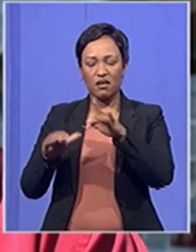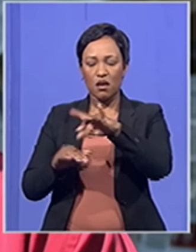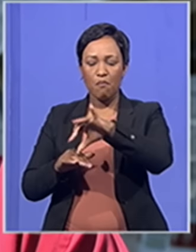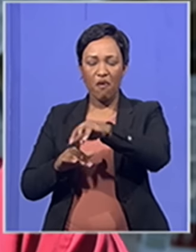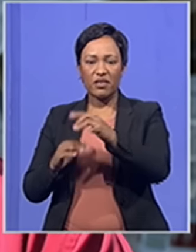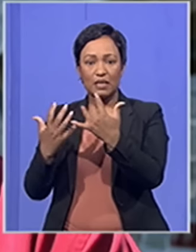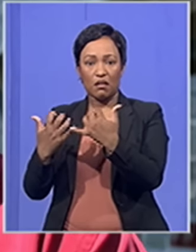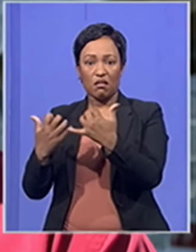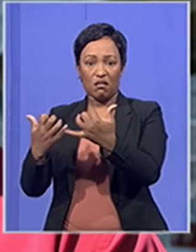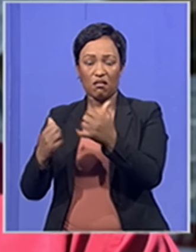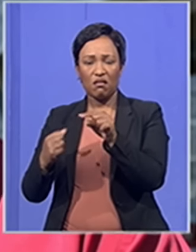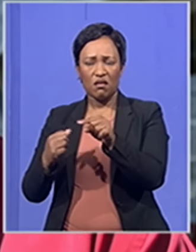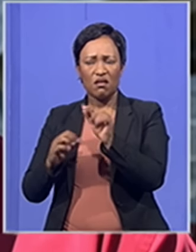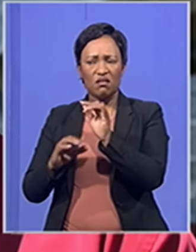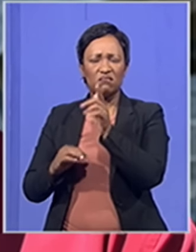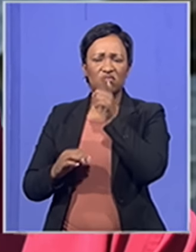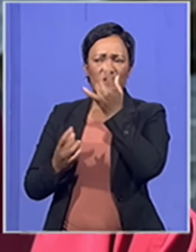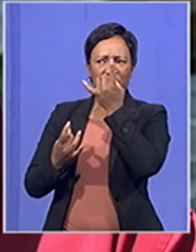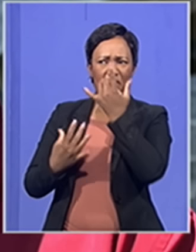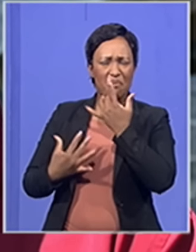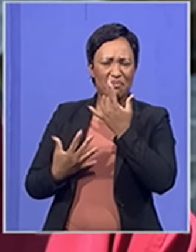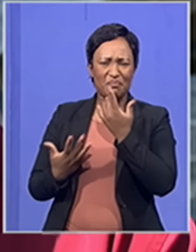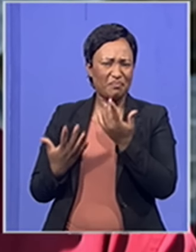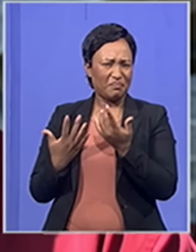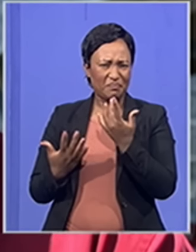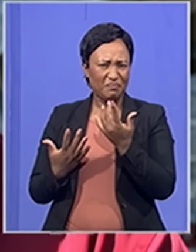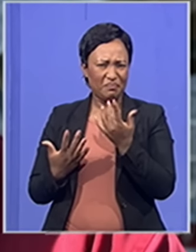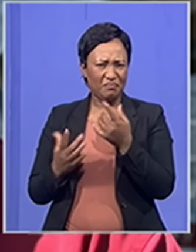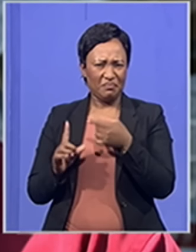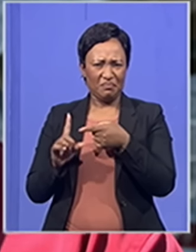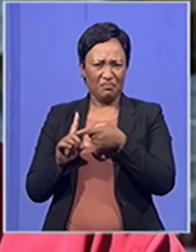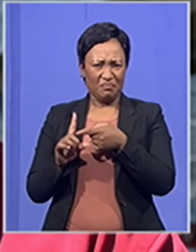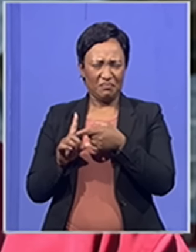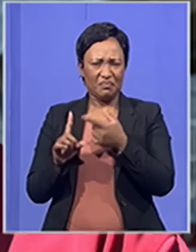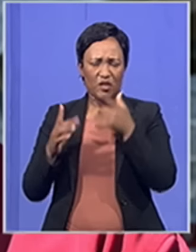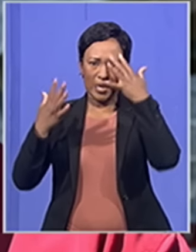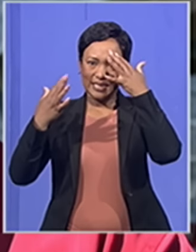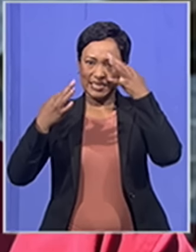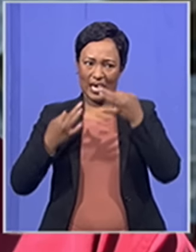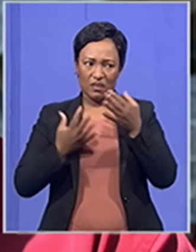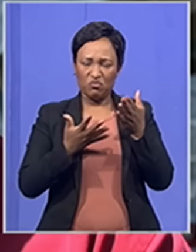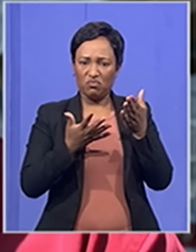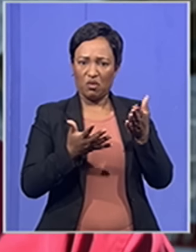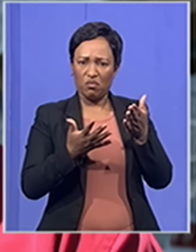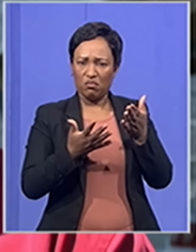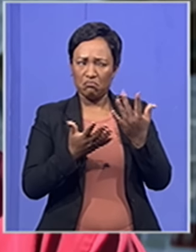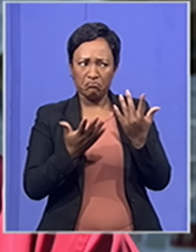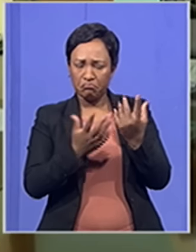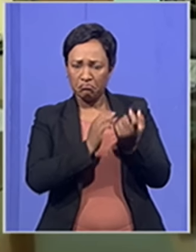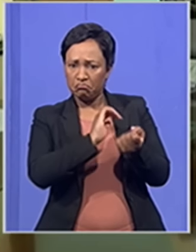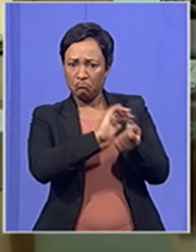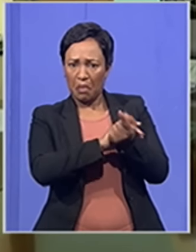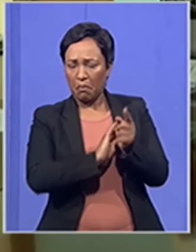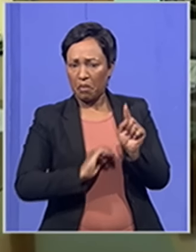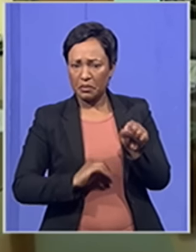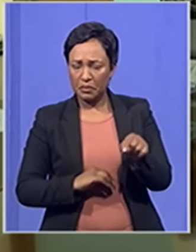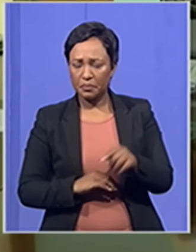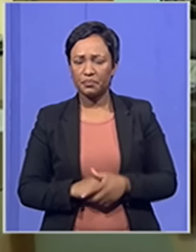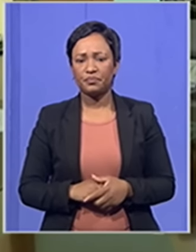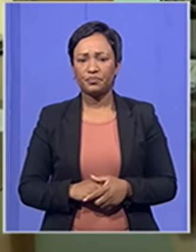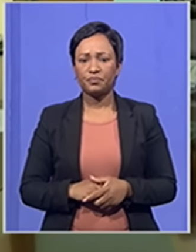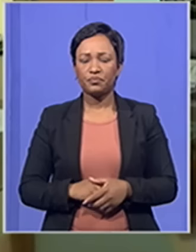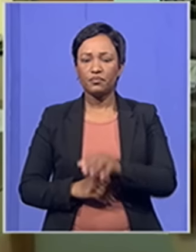gore bolelela le gore fa le morago la gore a iphitlhele a tshotse tshwetso a etseileng go diragetse eng. Moga wa ANC